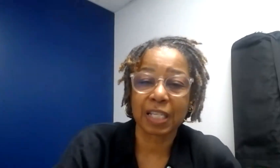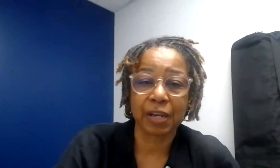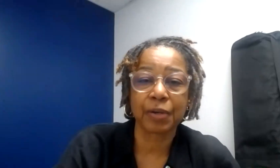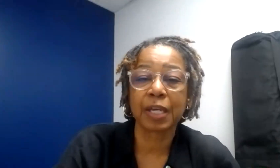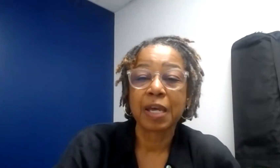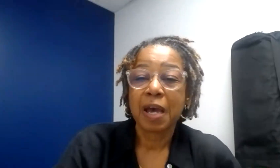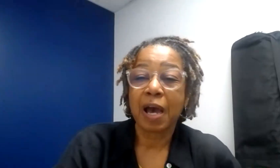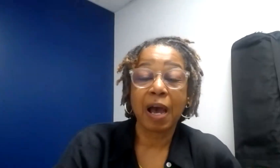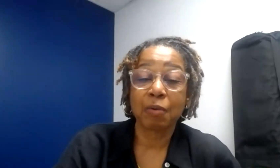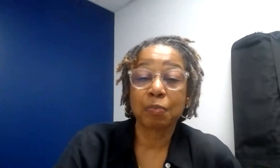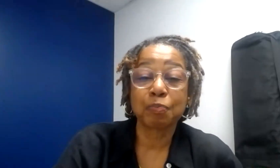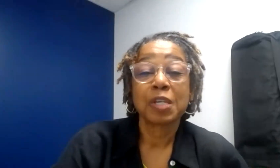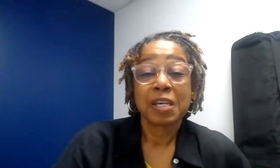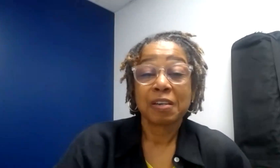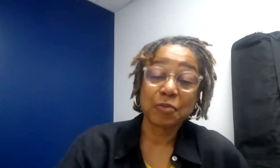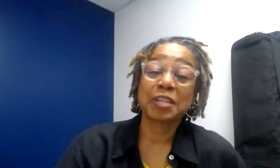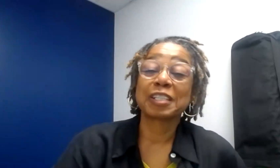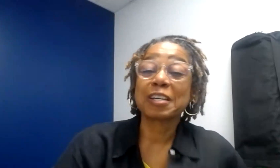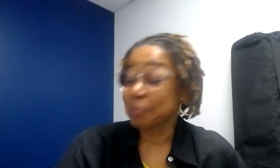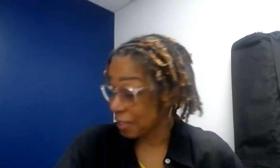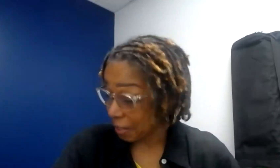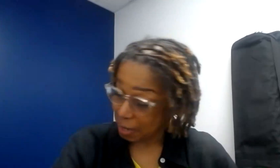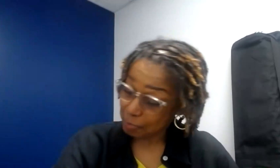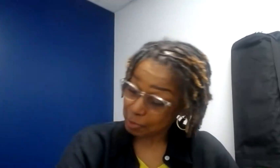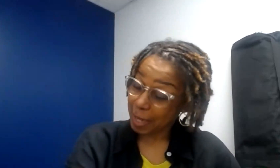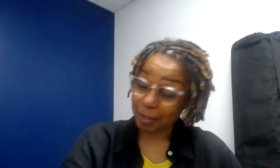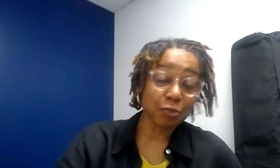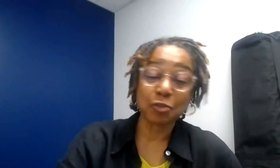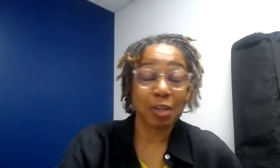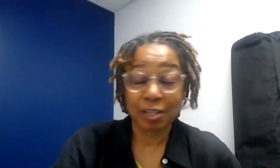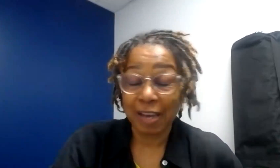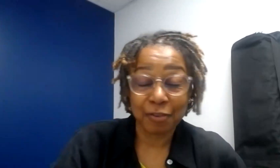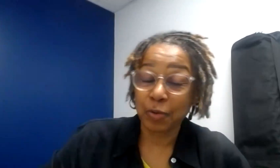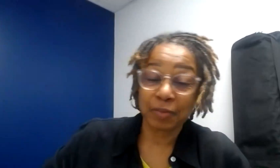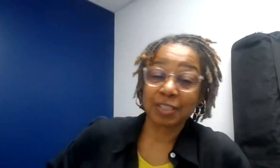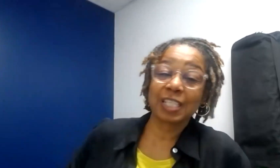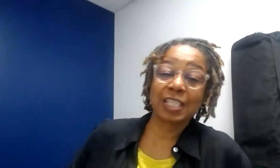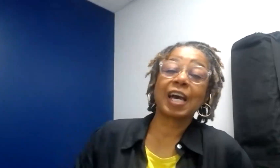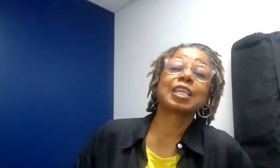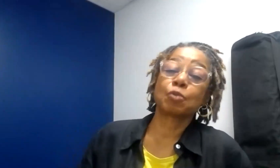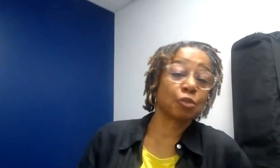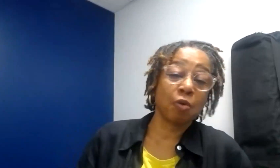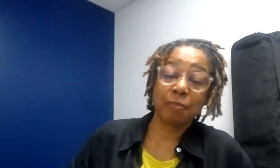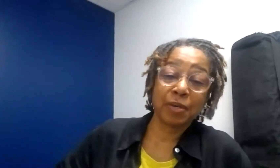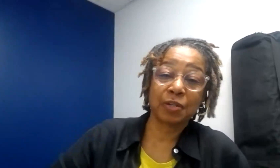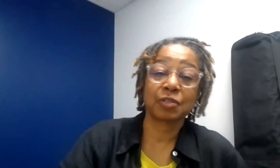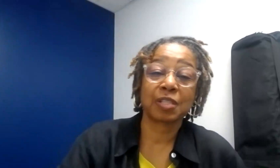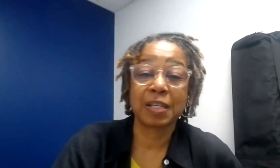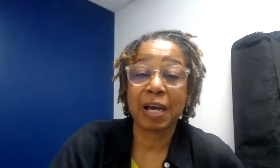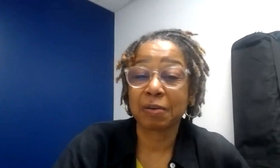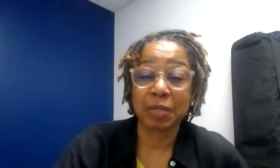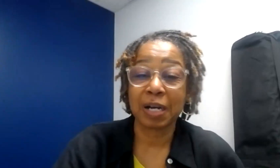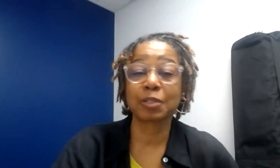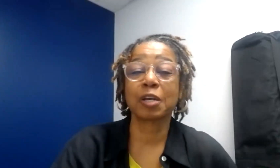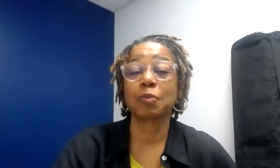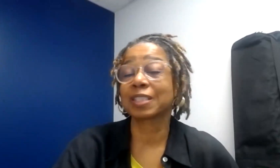lot of caring. I would put, if we were in another place, I might push back on you because our life equivalency is not equal to our peers.